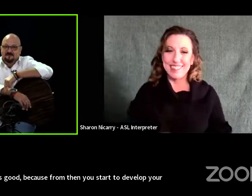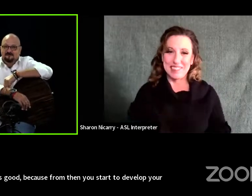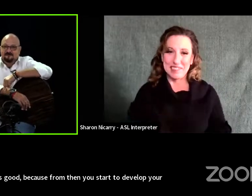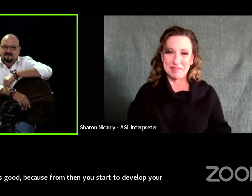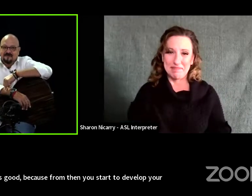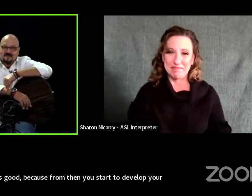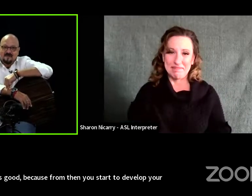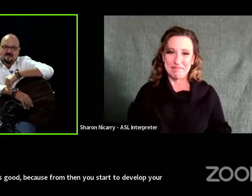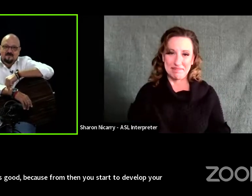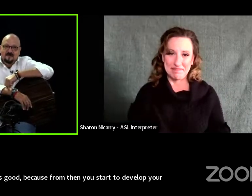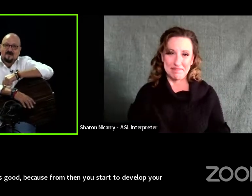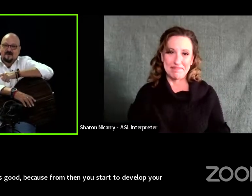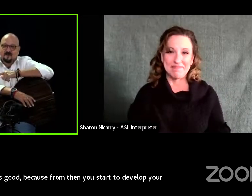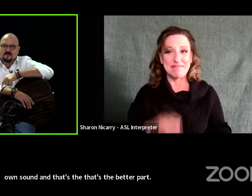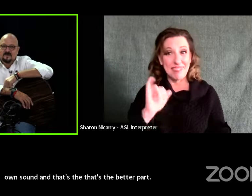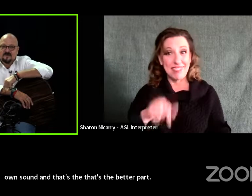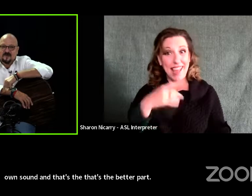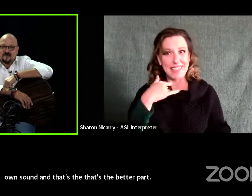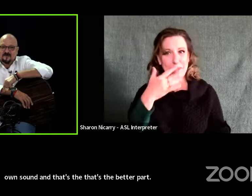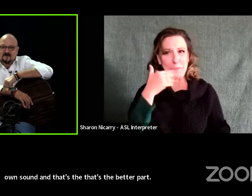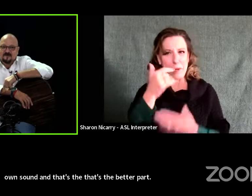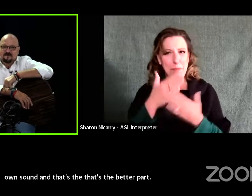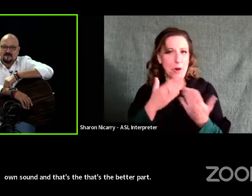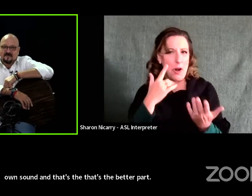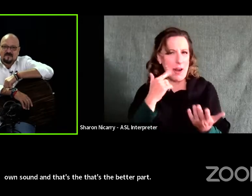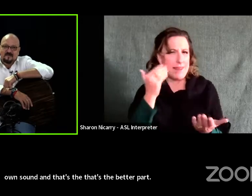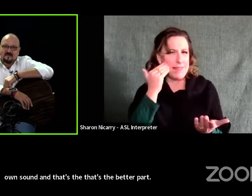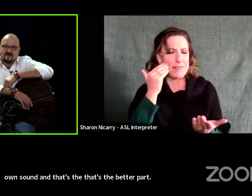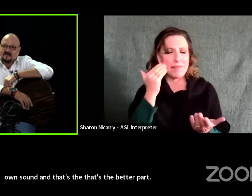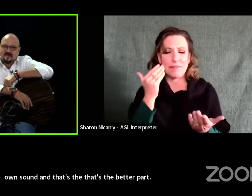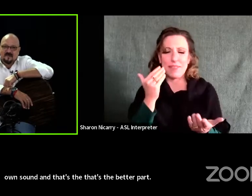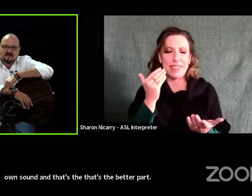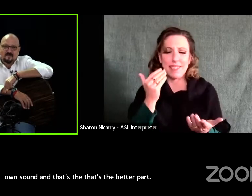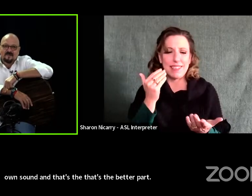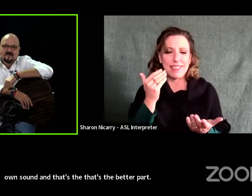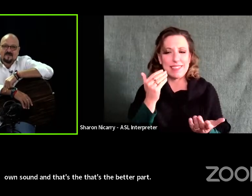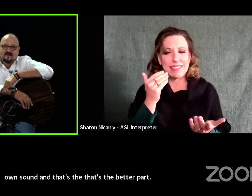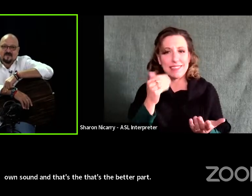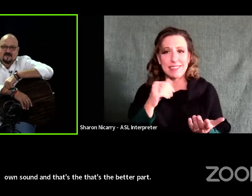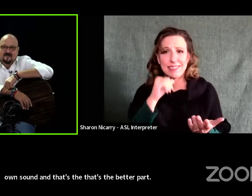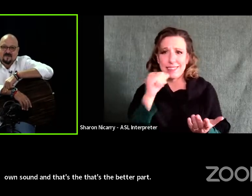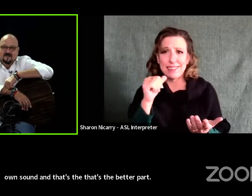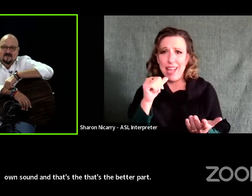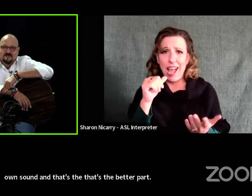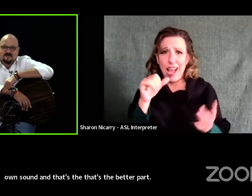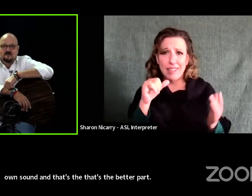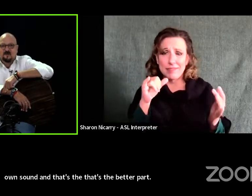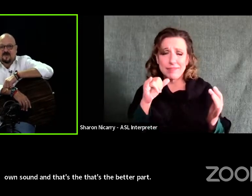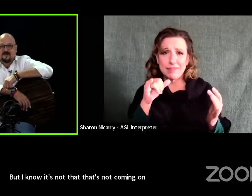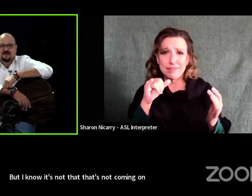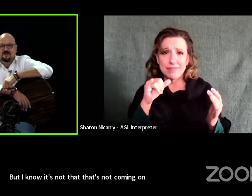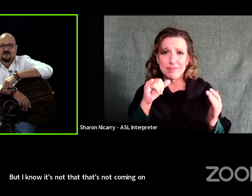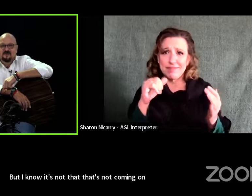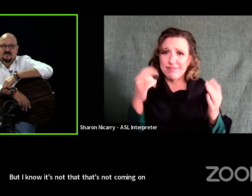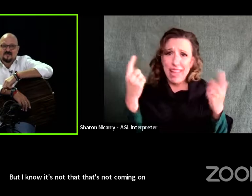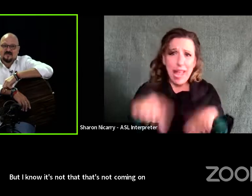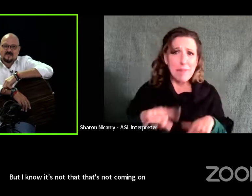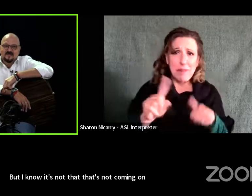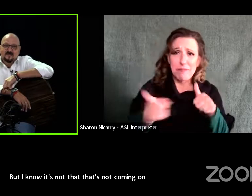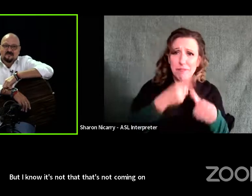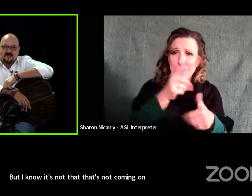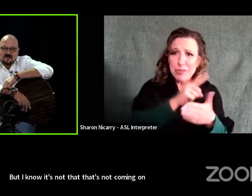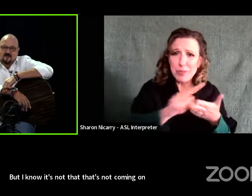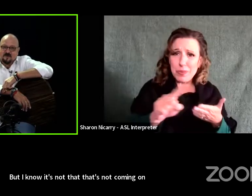part. But I know it's not that's not coming on the first week or the